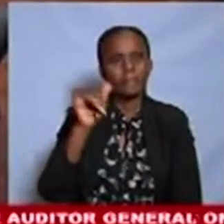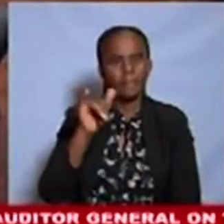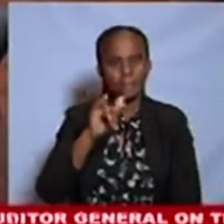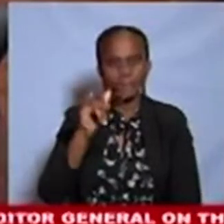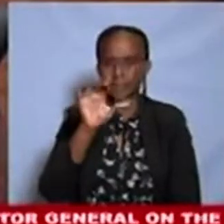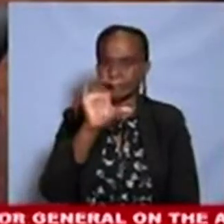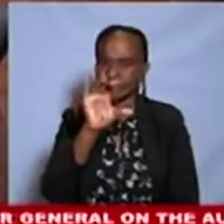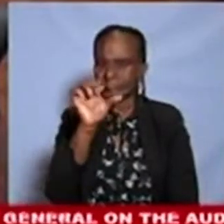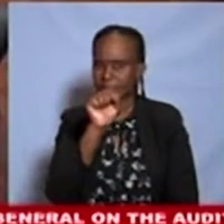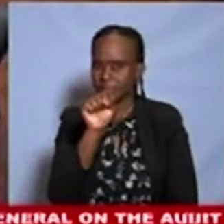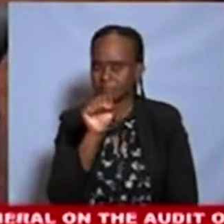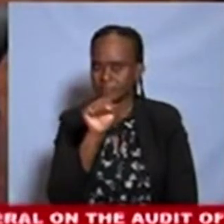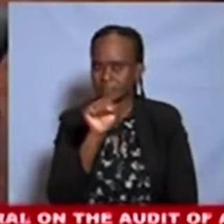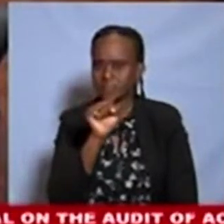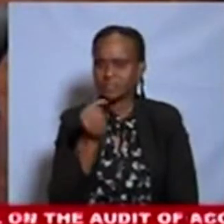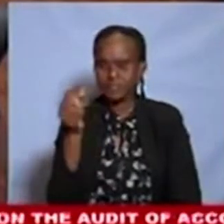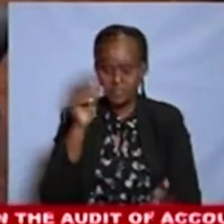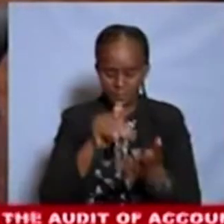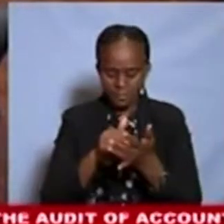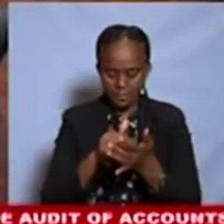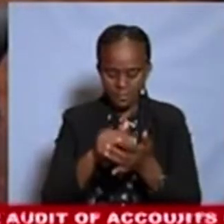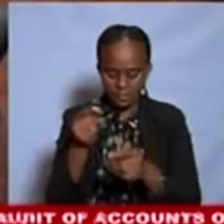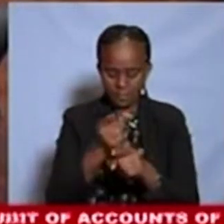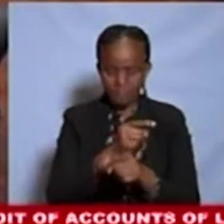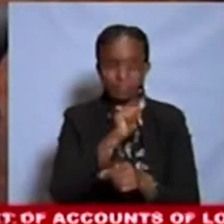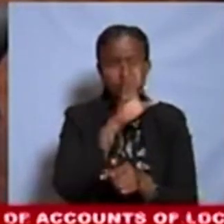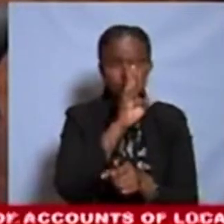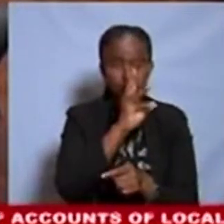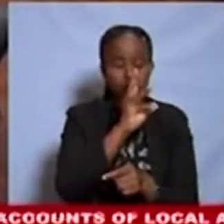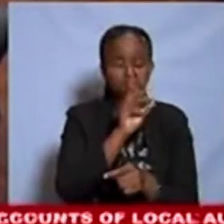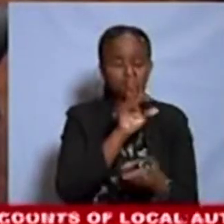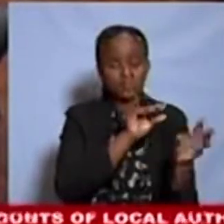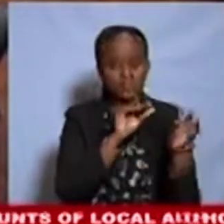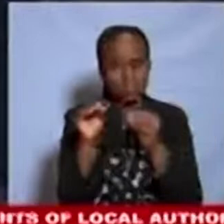Yes. Again, from page 16,